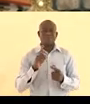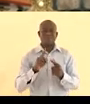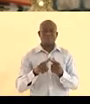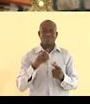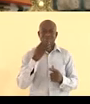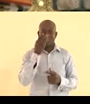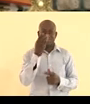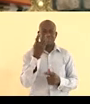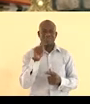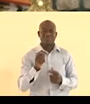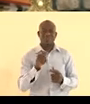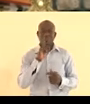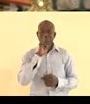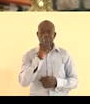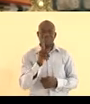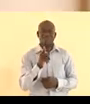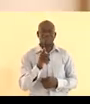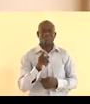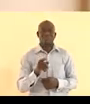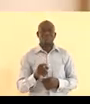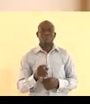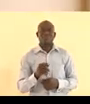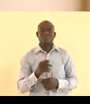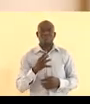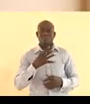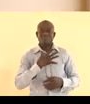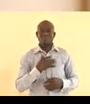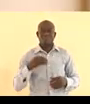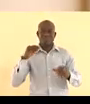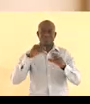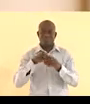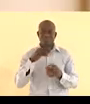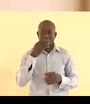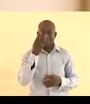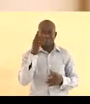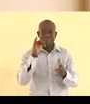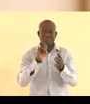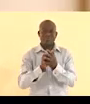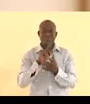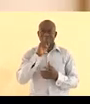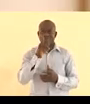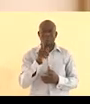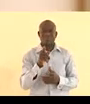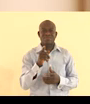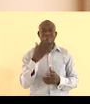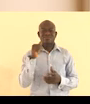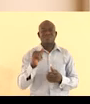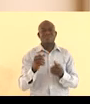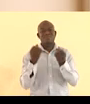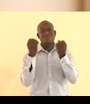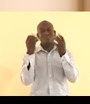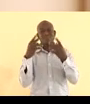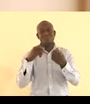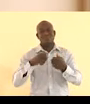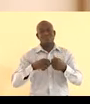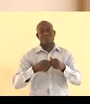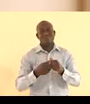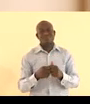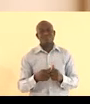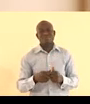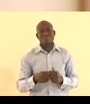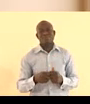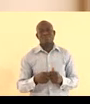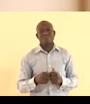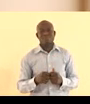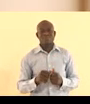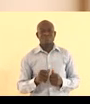It's to speak the truth. And of course, in speaking that truth, there are consequences. You know that. Very well,